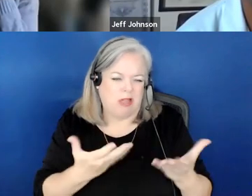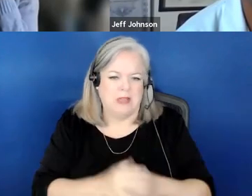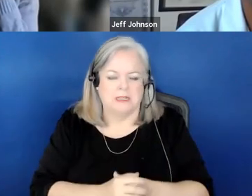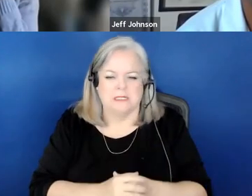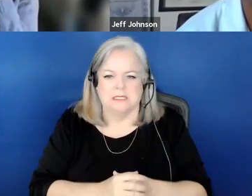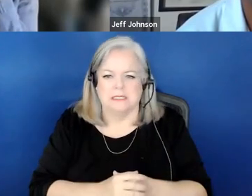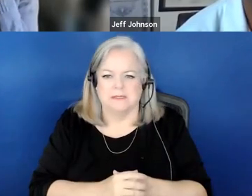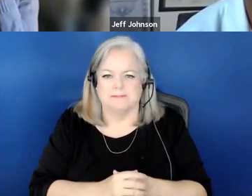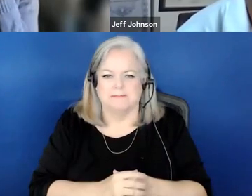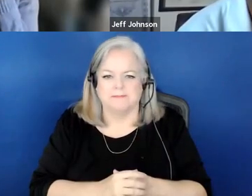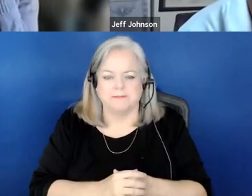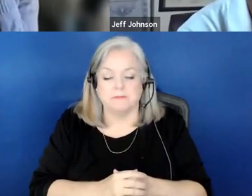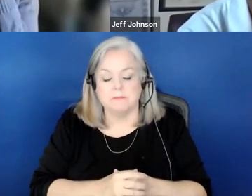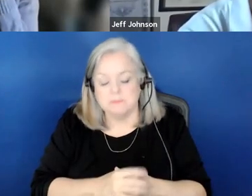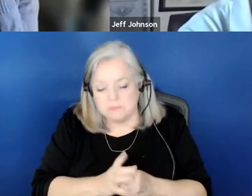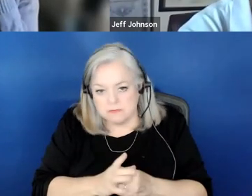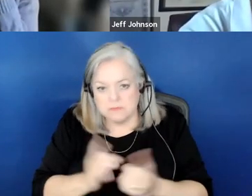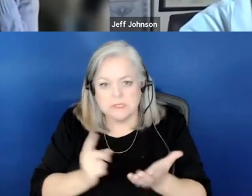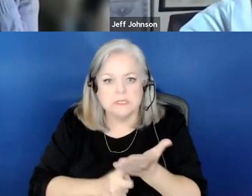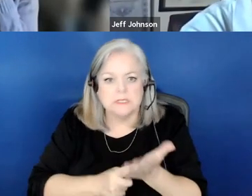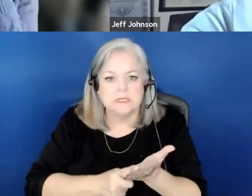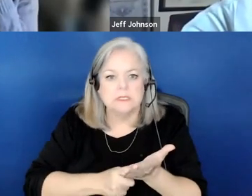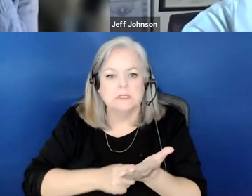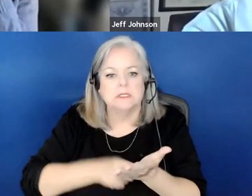Sometimes people have